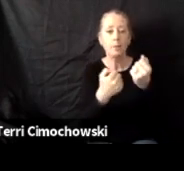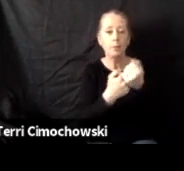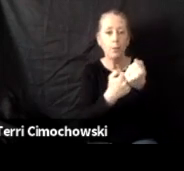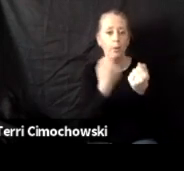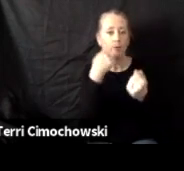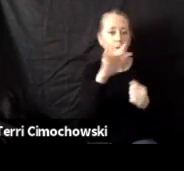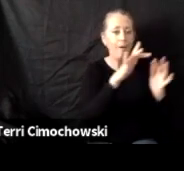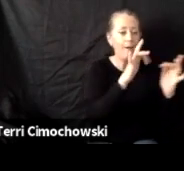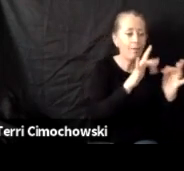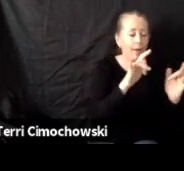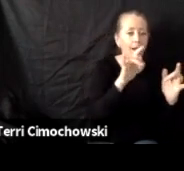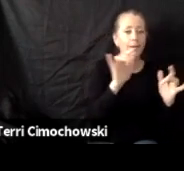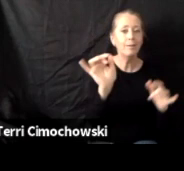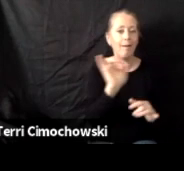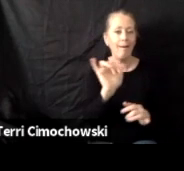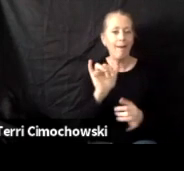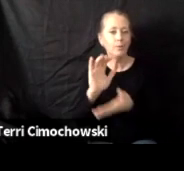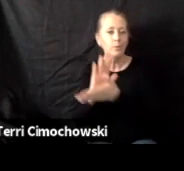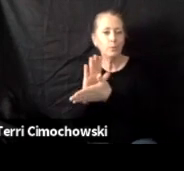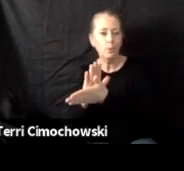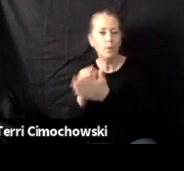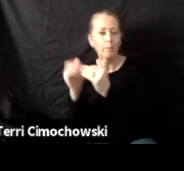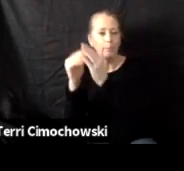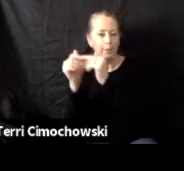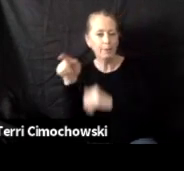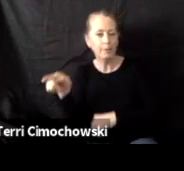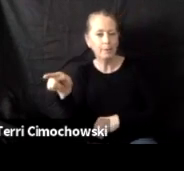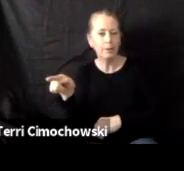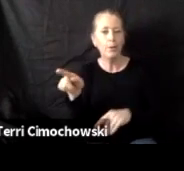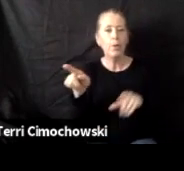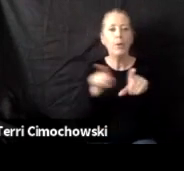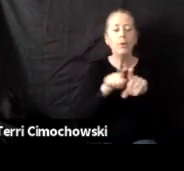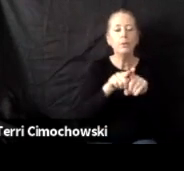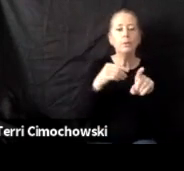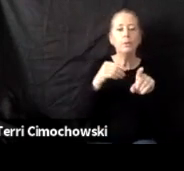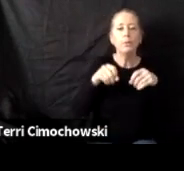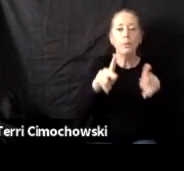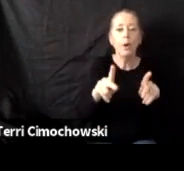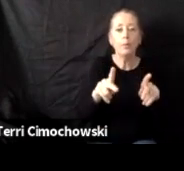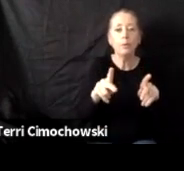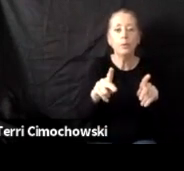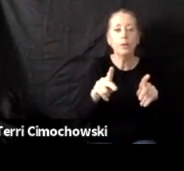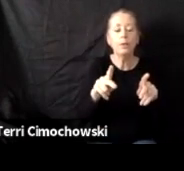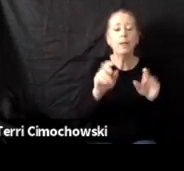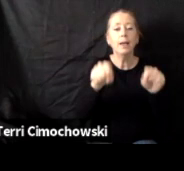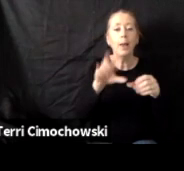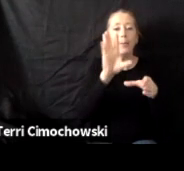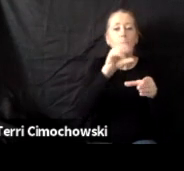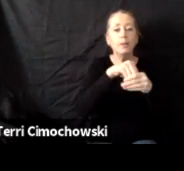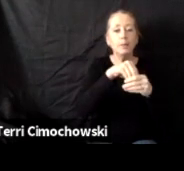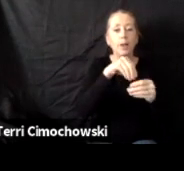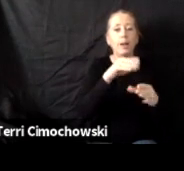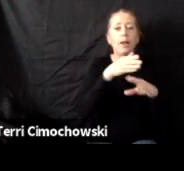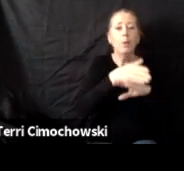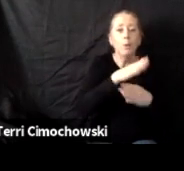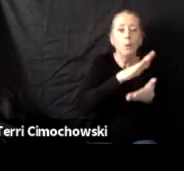Online that you would see in a brick and mortar school. There's also opportunities for students to participate in co-curricular